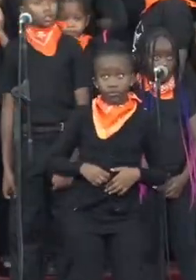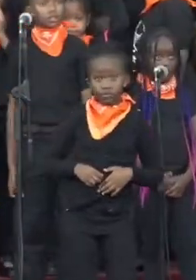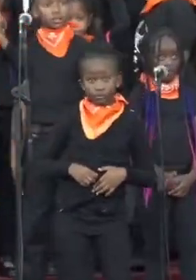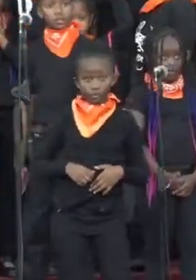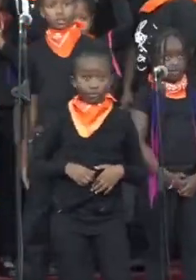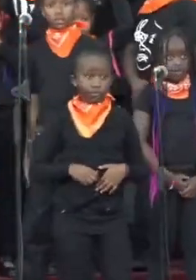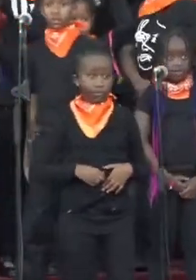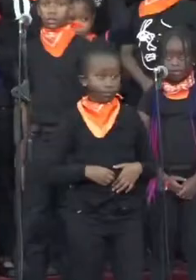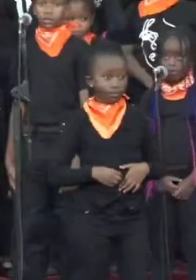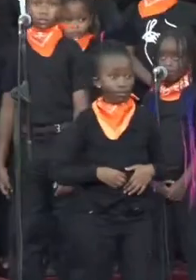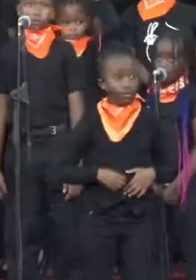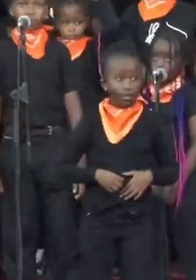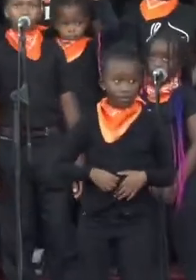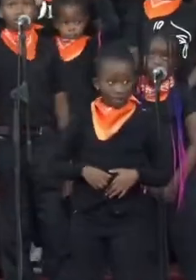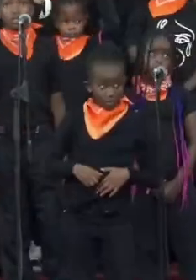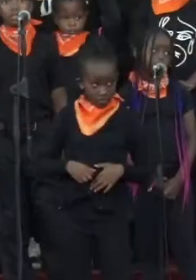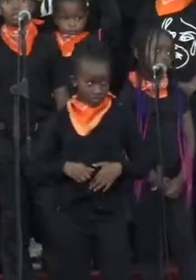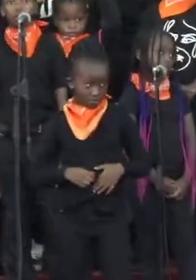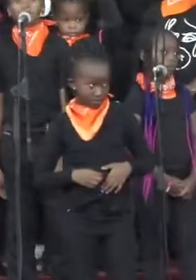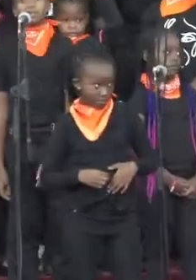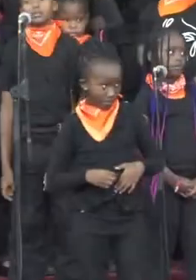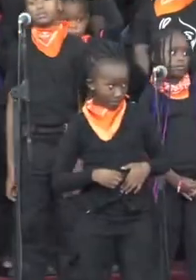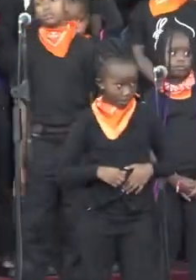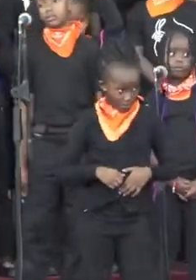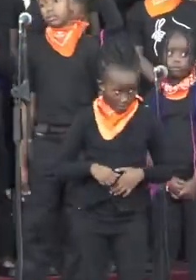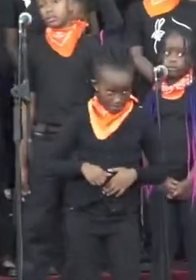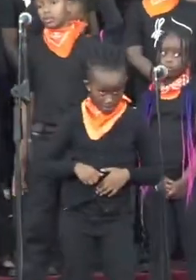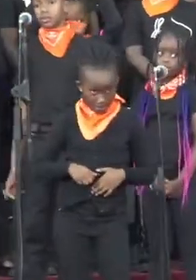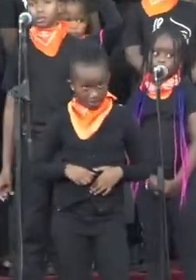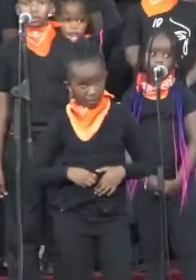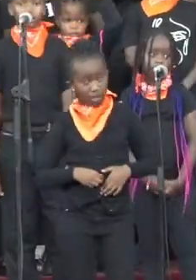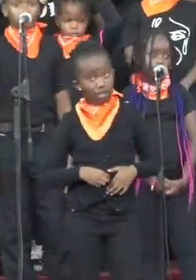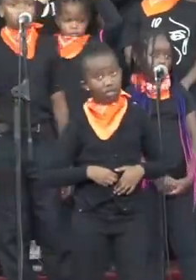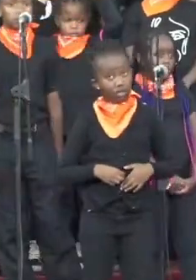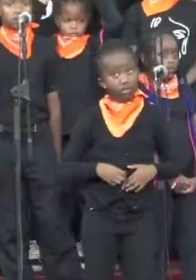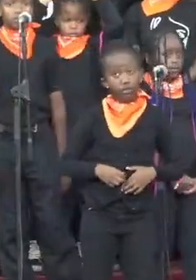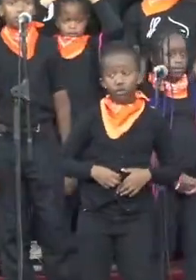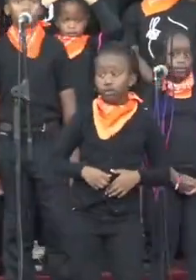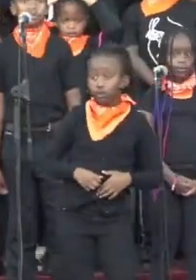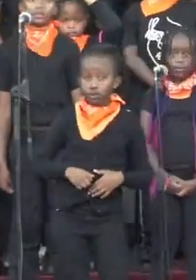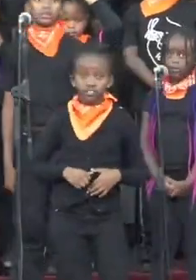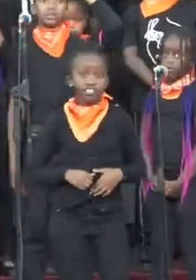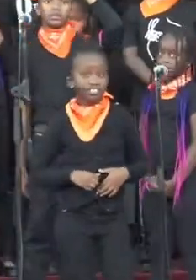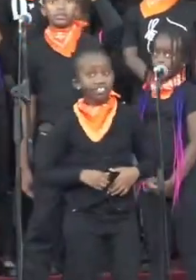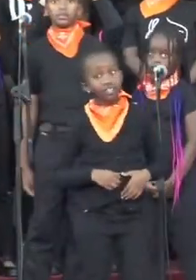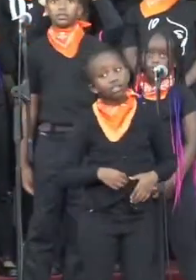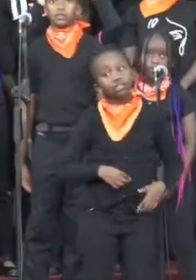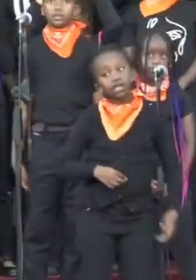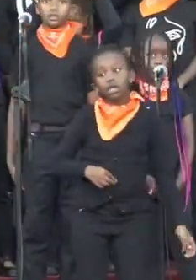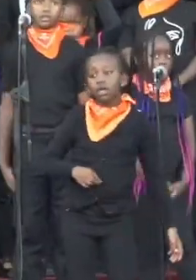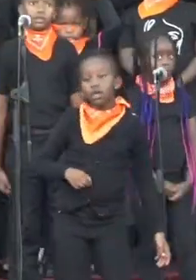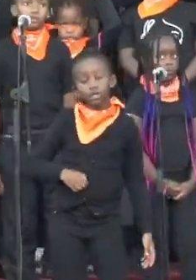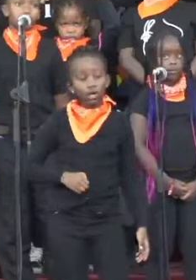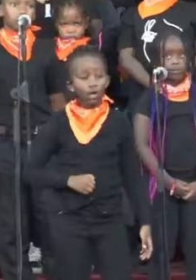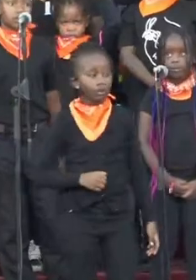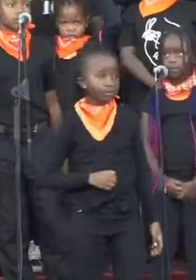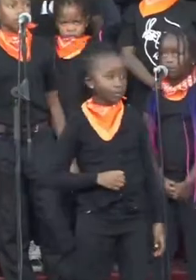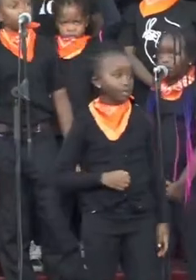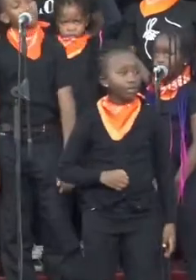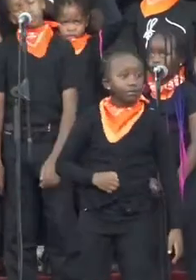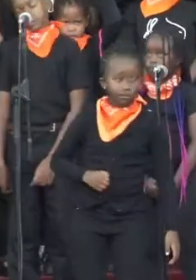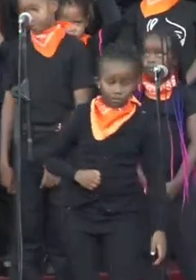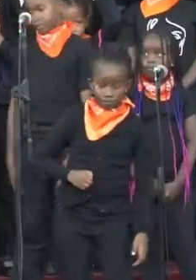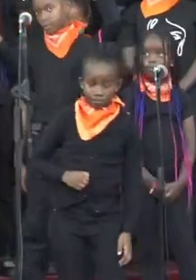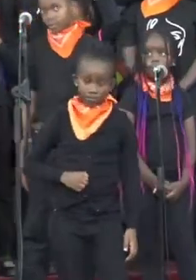Because He can move mountains, can't He? He can move mountains, can't He? So